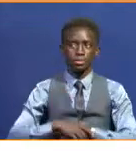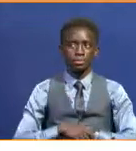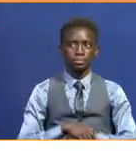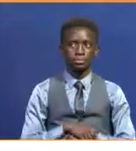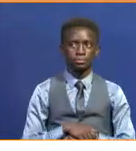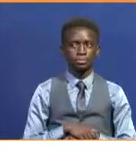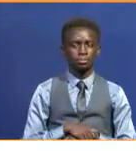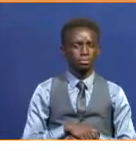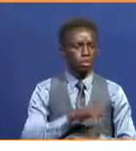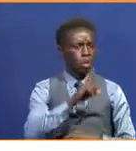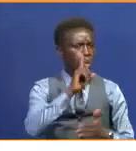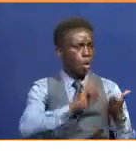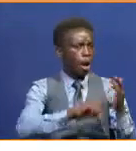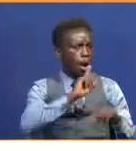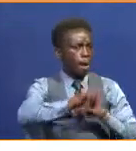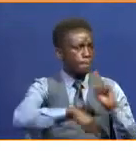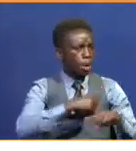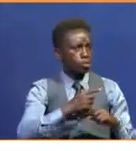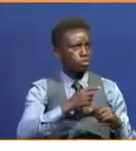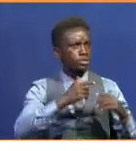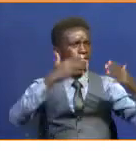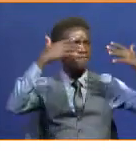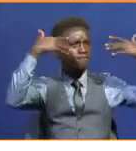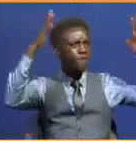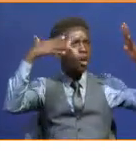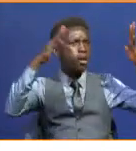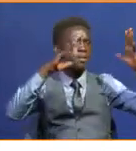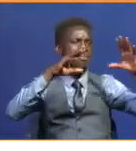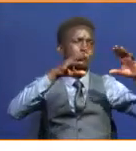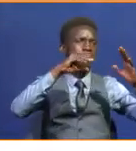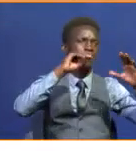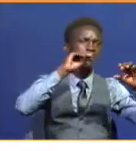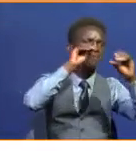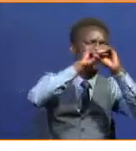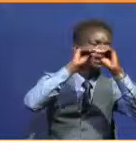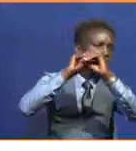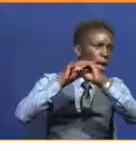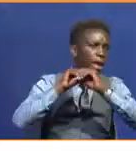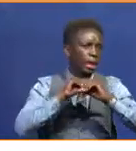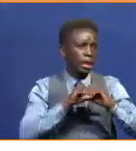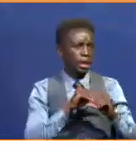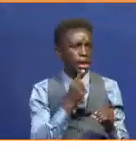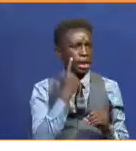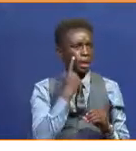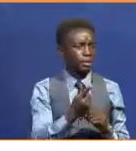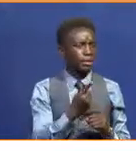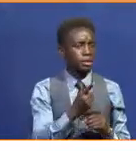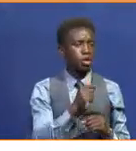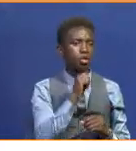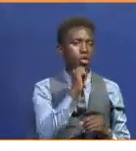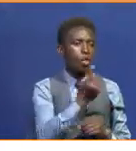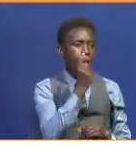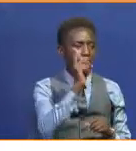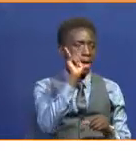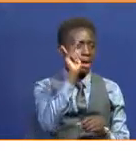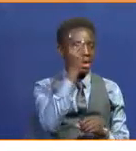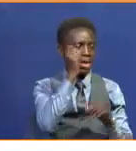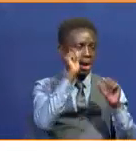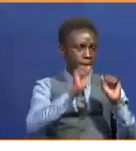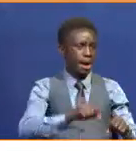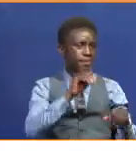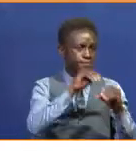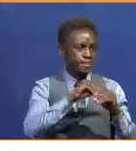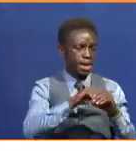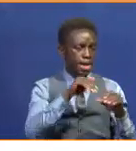What about foreign investment? Whatever you're talking about is not only Kenyans who can invest in this, in your companies,